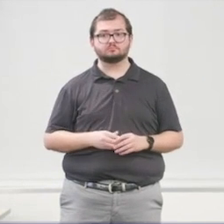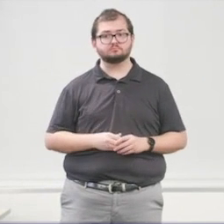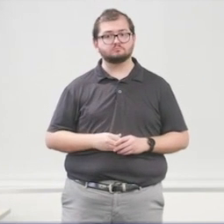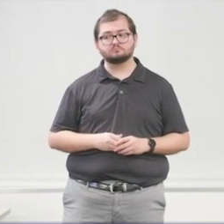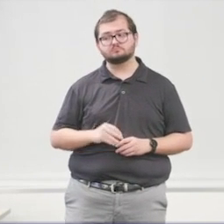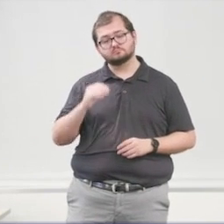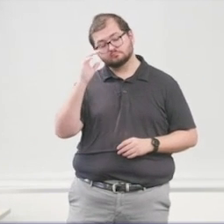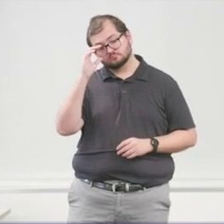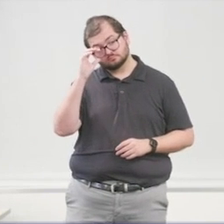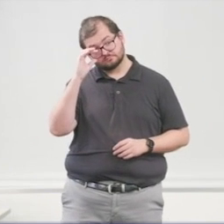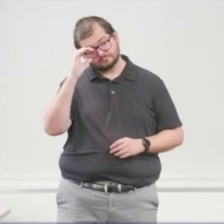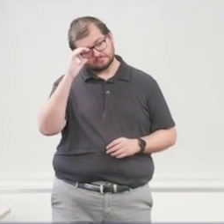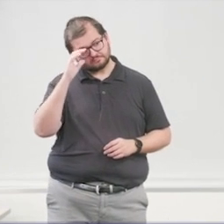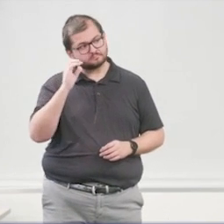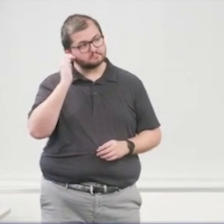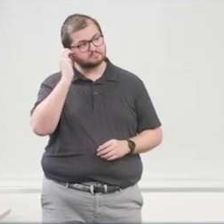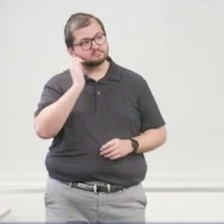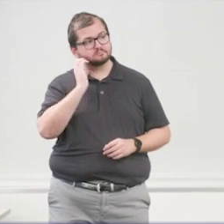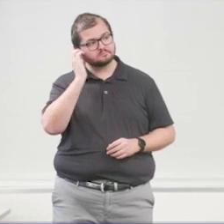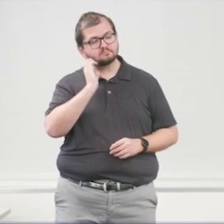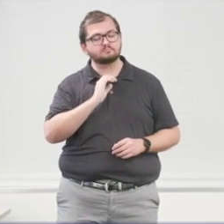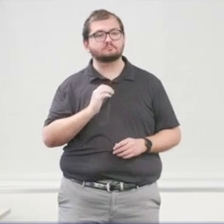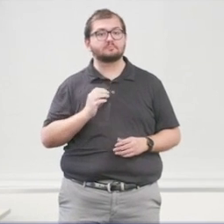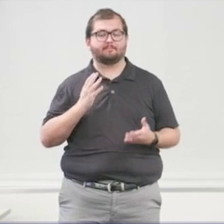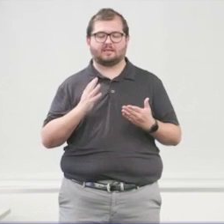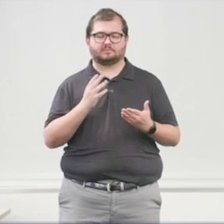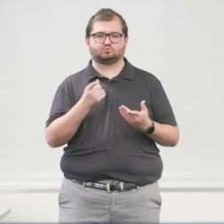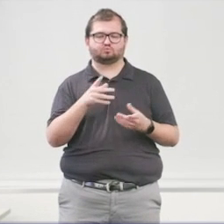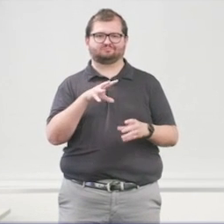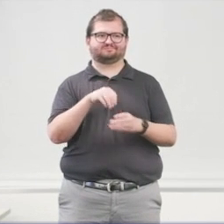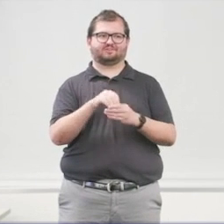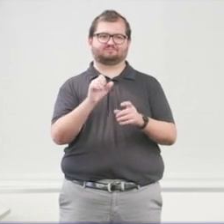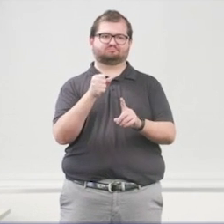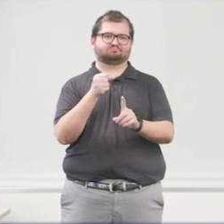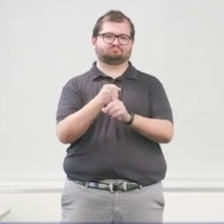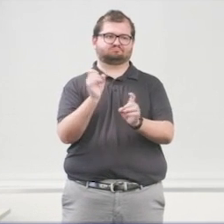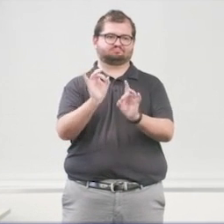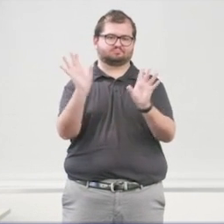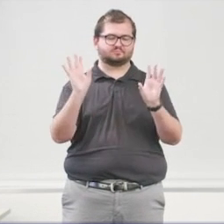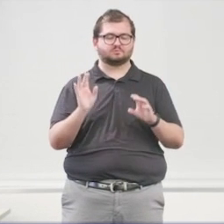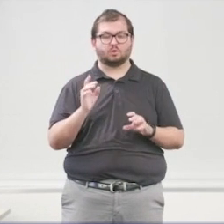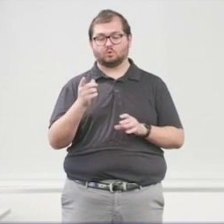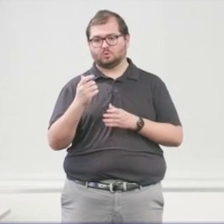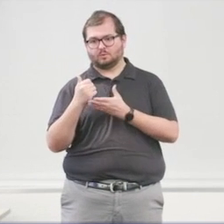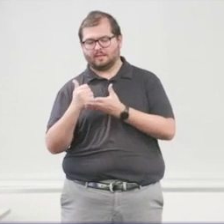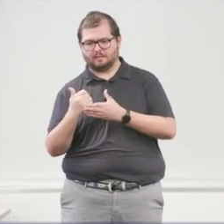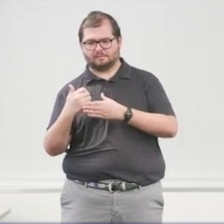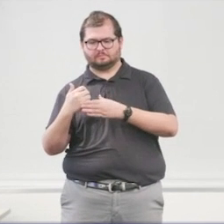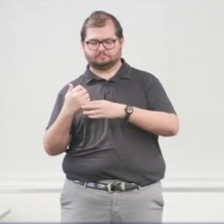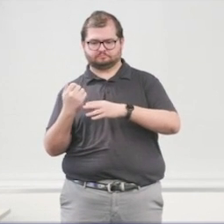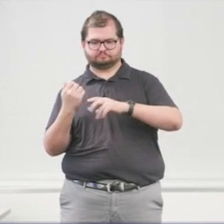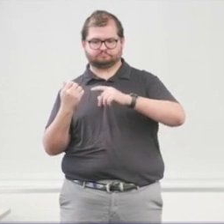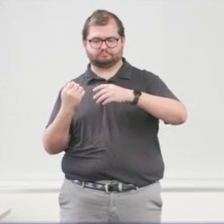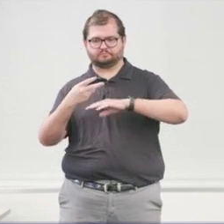you are part of one of those events, or you are assisting someone and you do get blood on you and